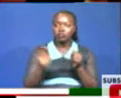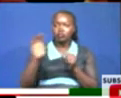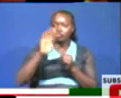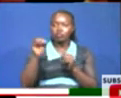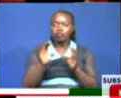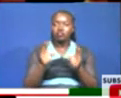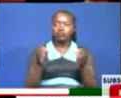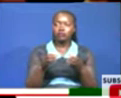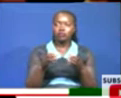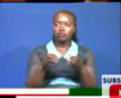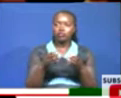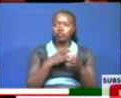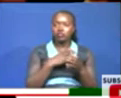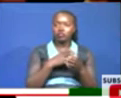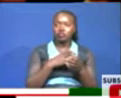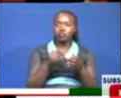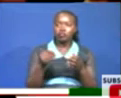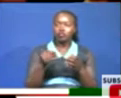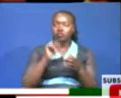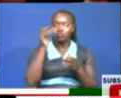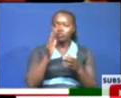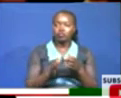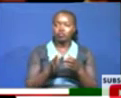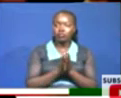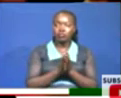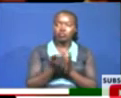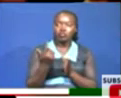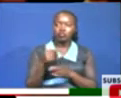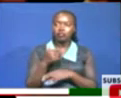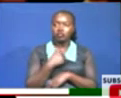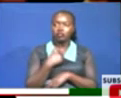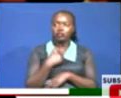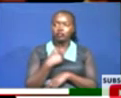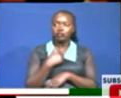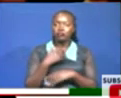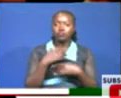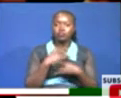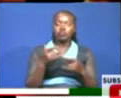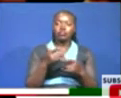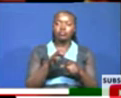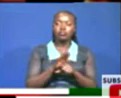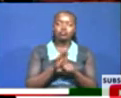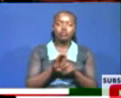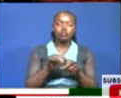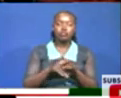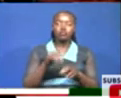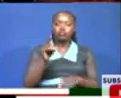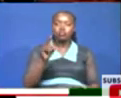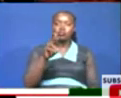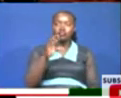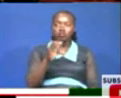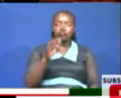community, and as Kenyans, we have several interests in the Democratic Republic of Congo. The